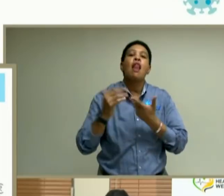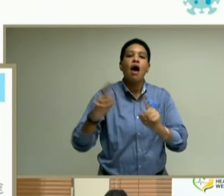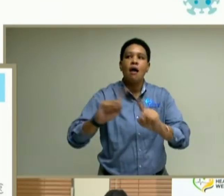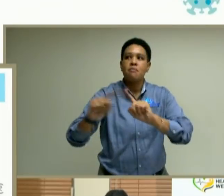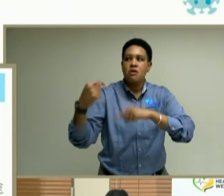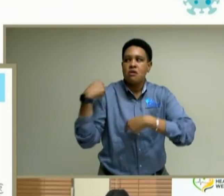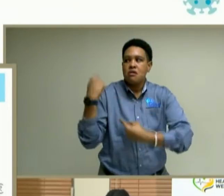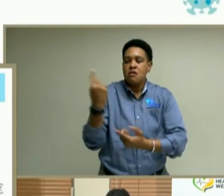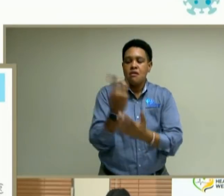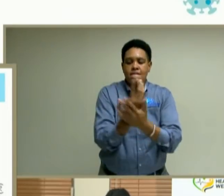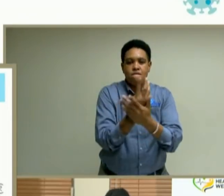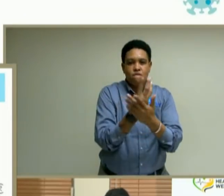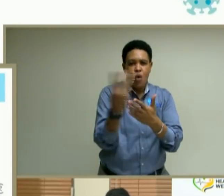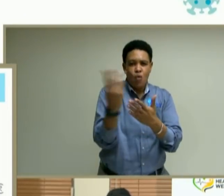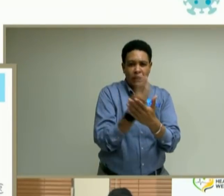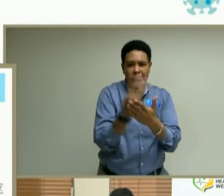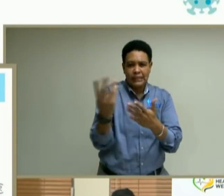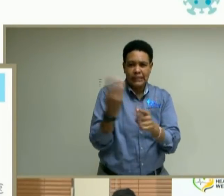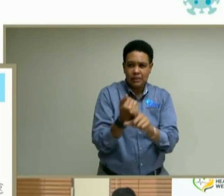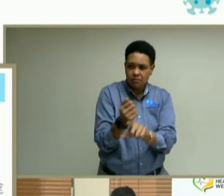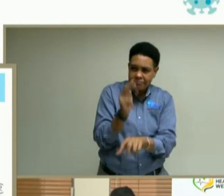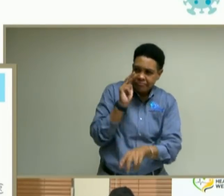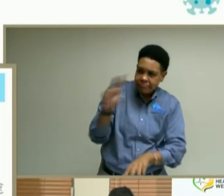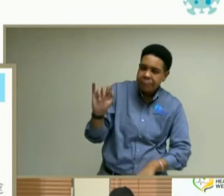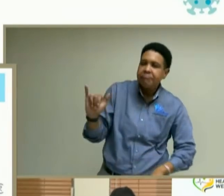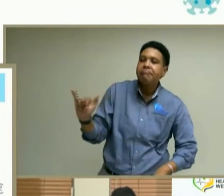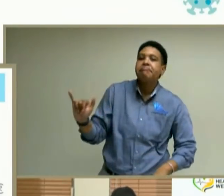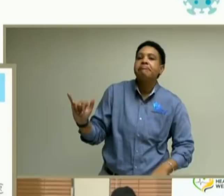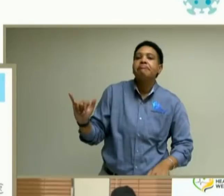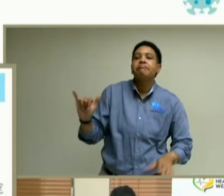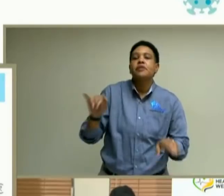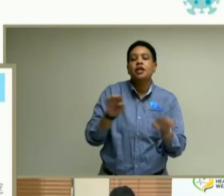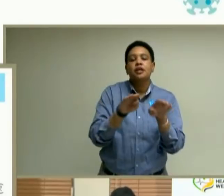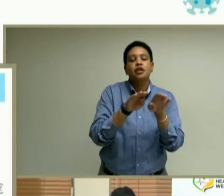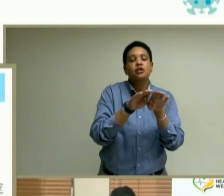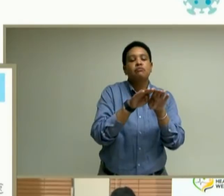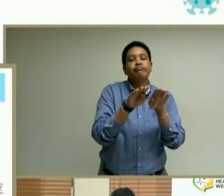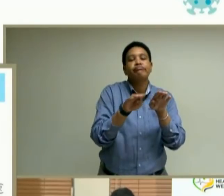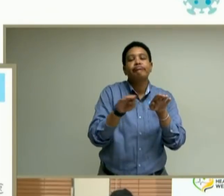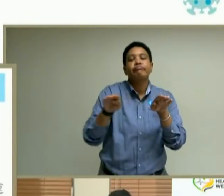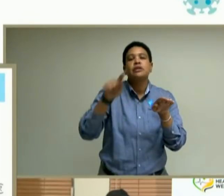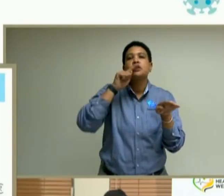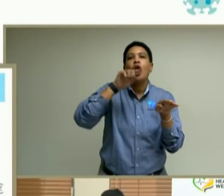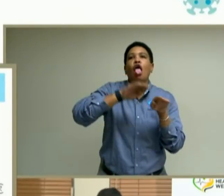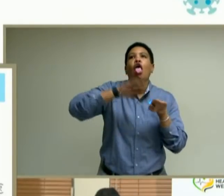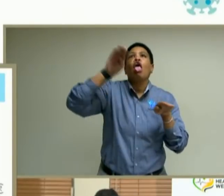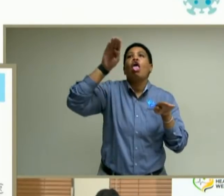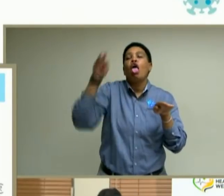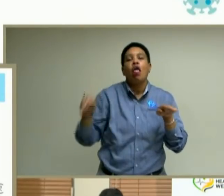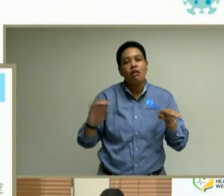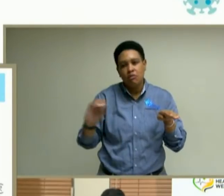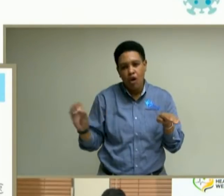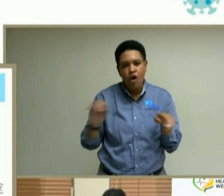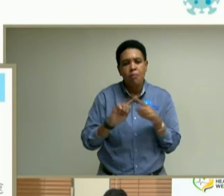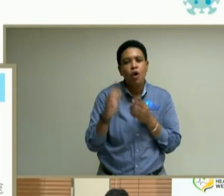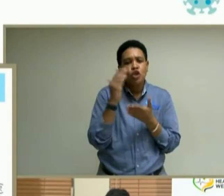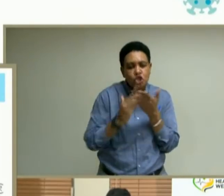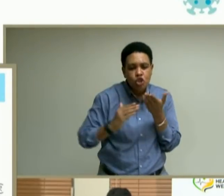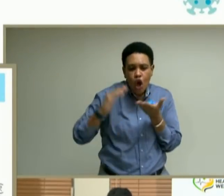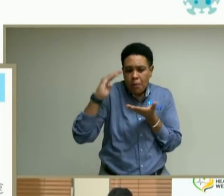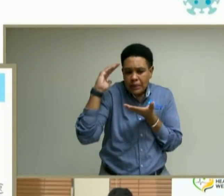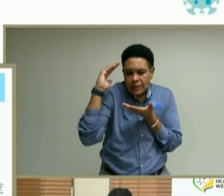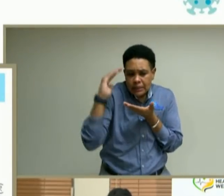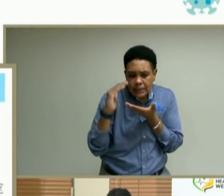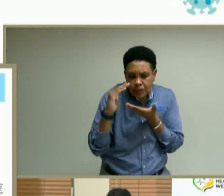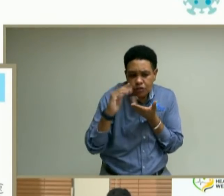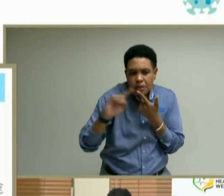over the last 4 weeks, there has been a plateau. As there is some decrease, but not enough for us to be